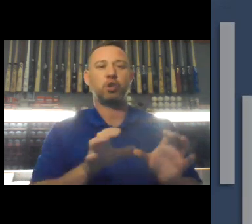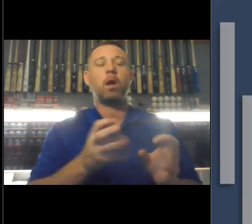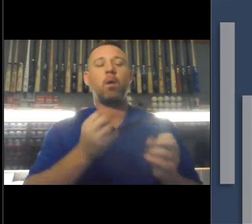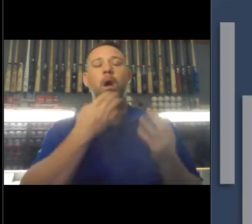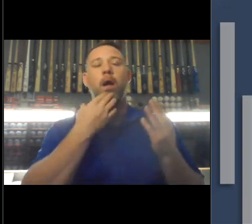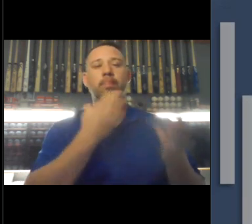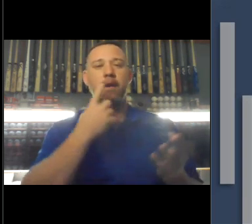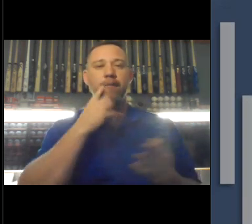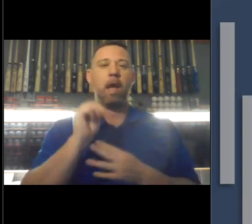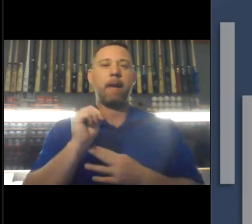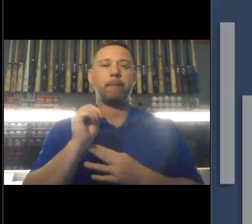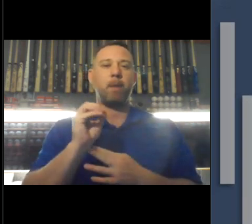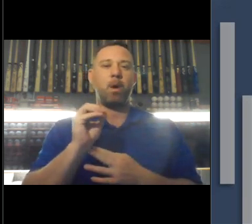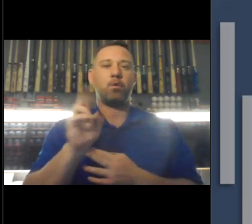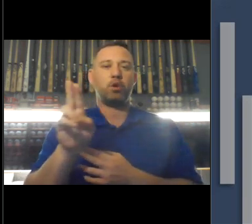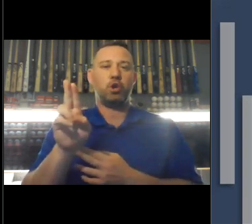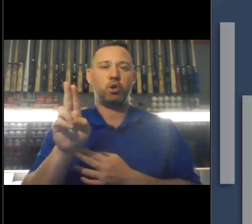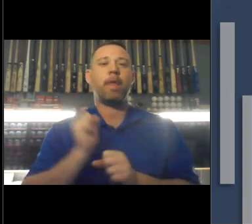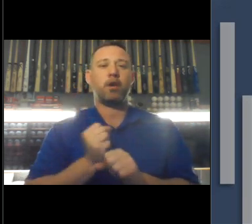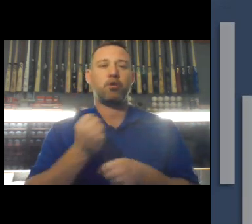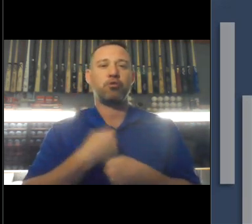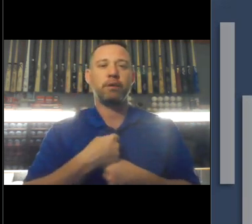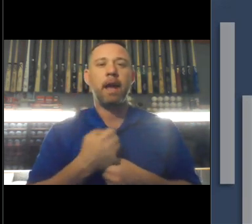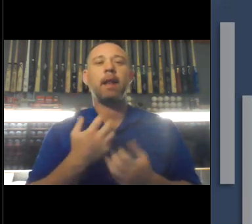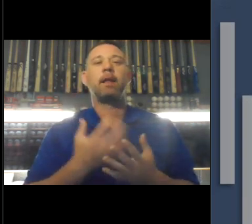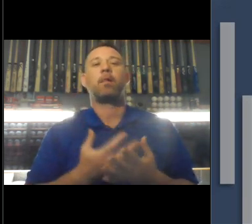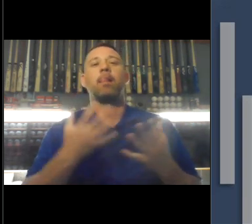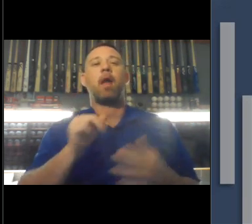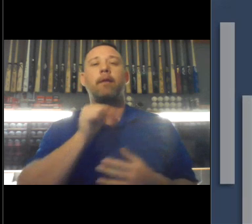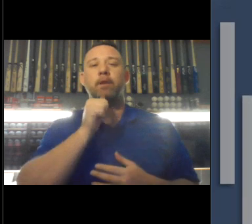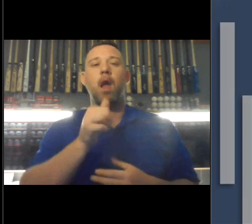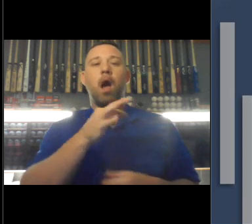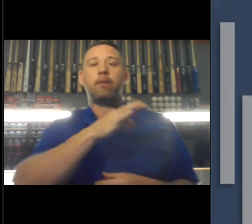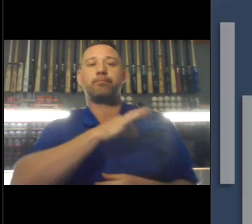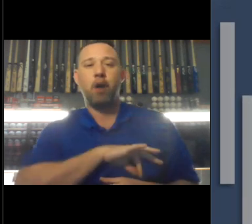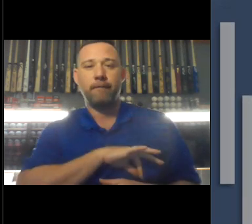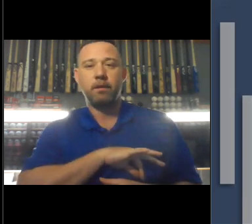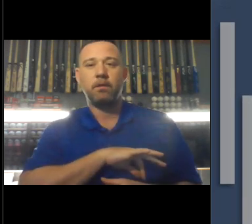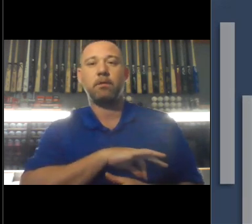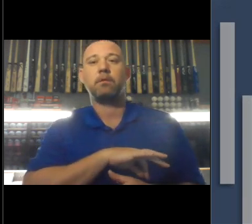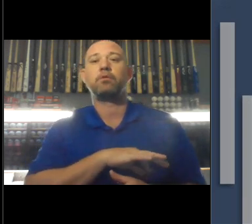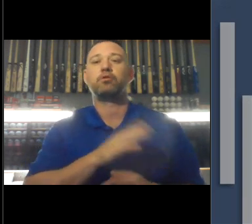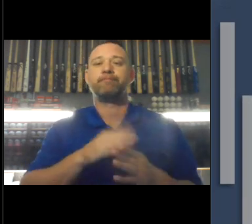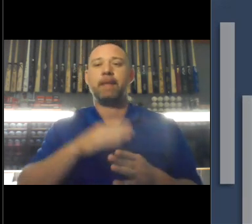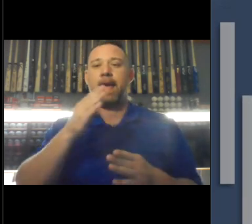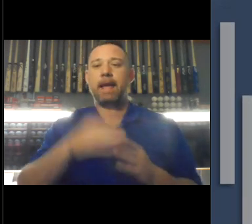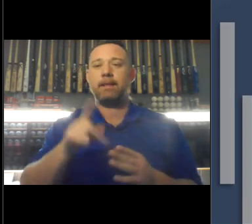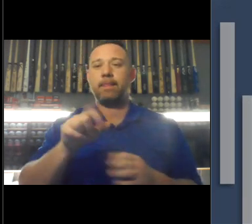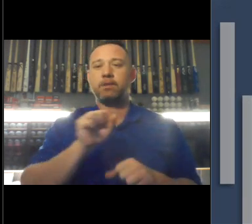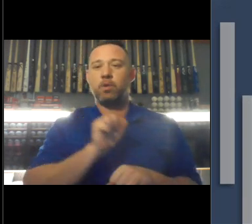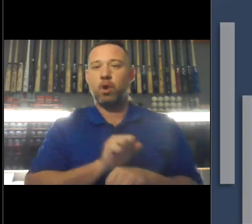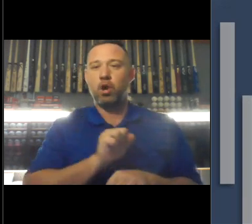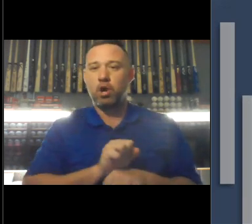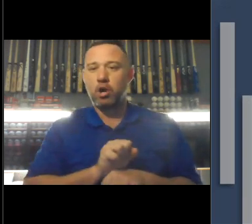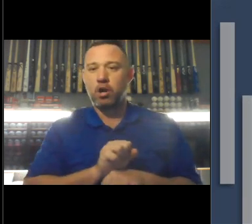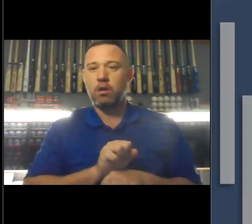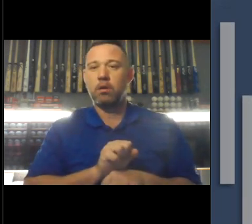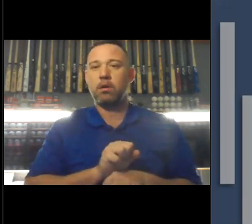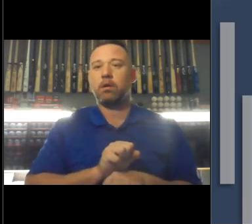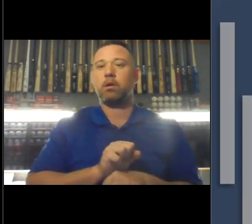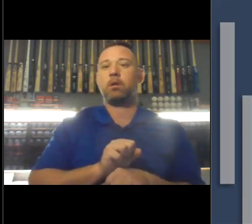the MOUs that you're creating with a lot of nonprofits to help in this work. And I know one in the LA